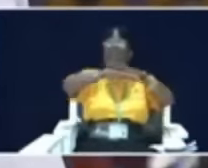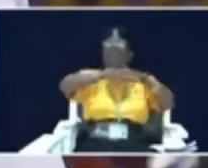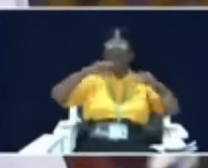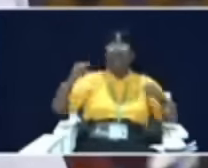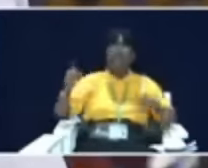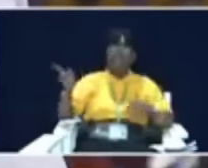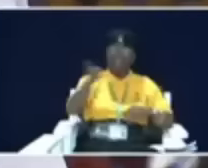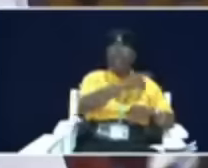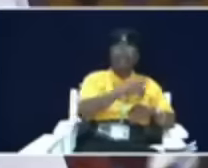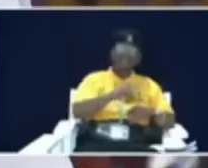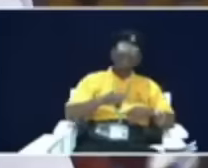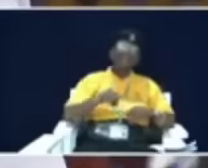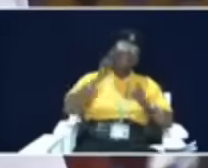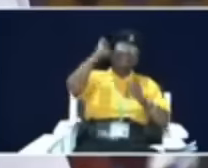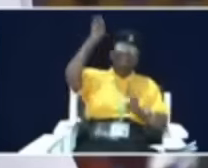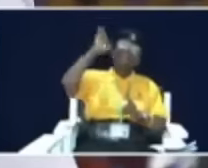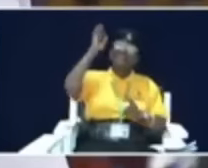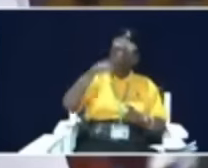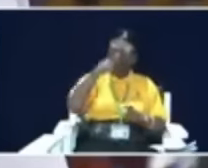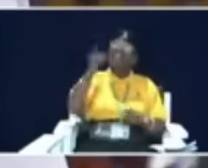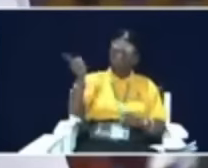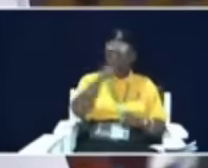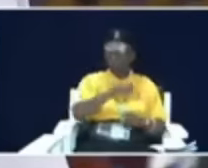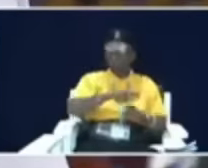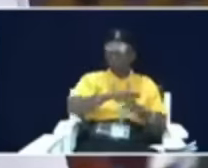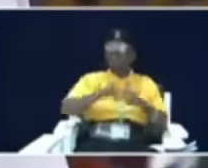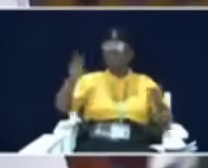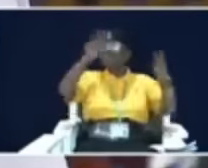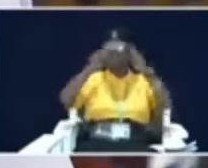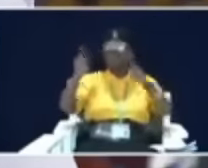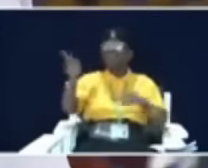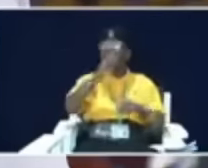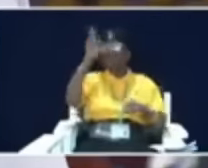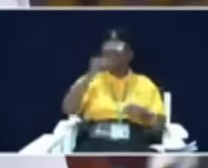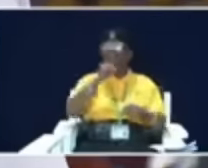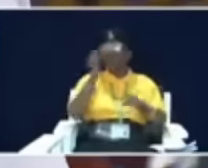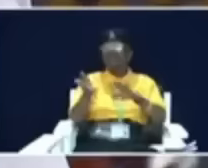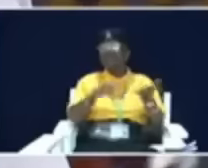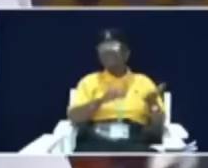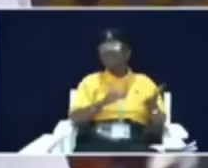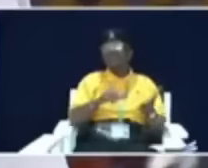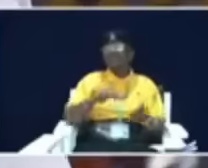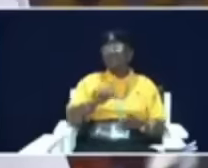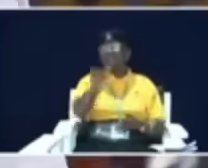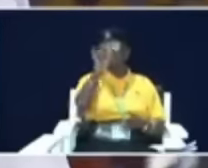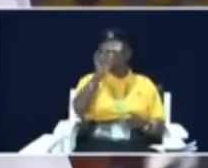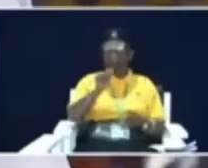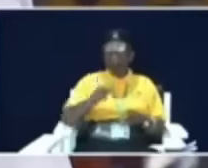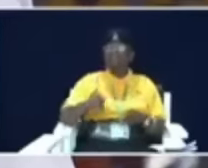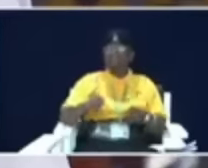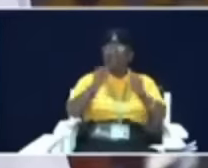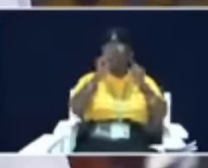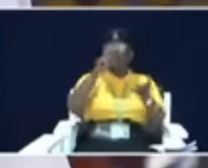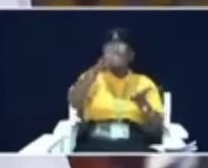He will tell you, don't worry, you are not dead yet. Try again. It's only that